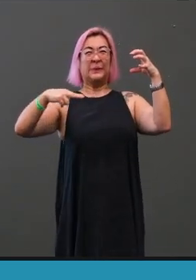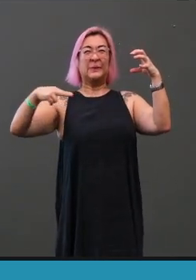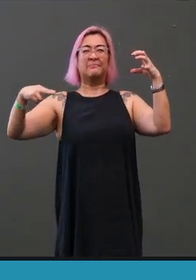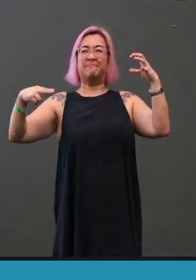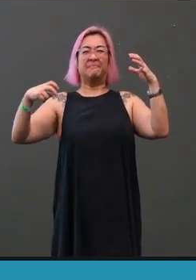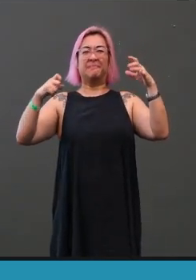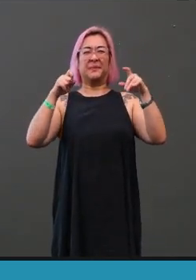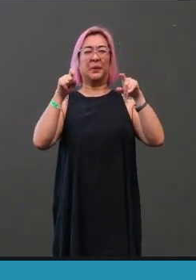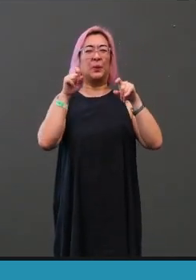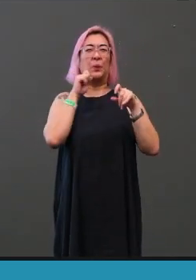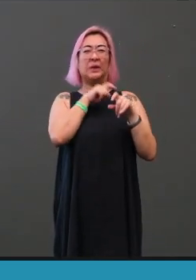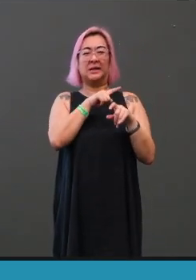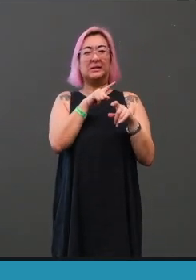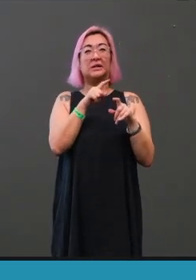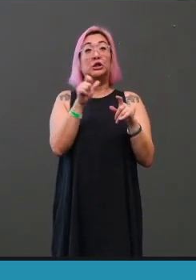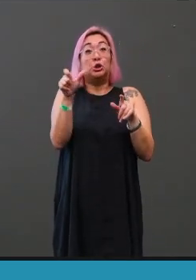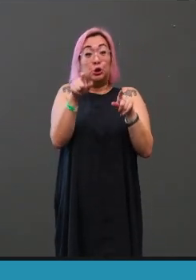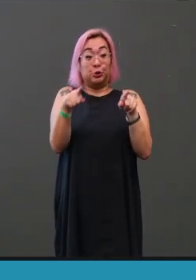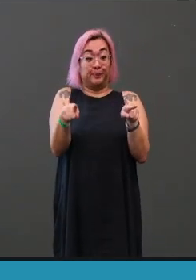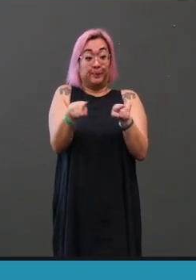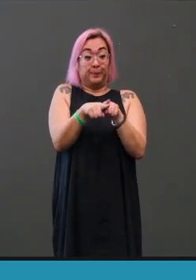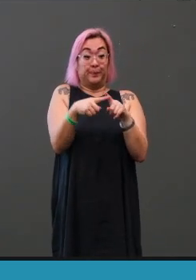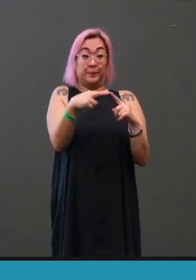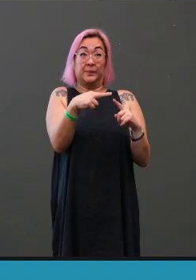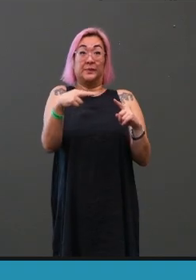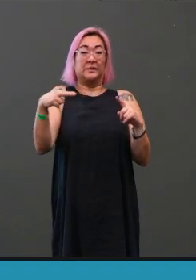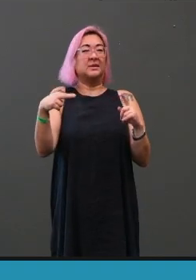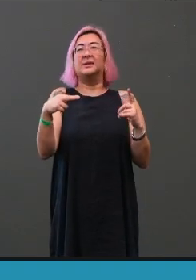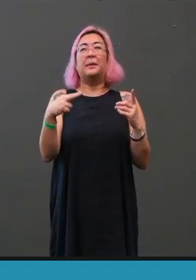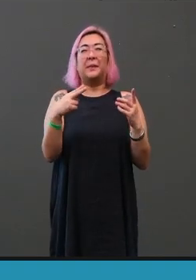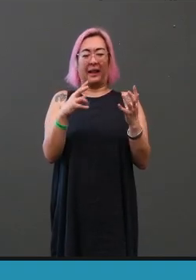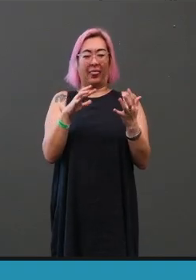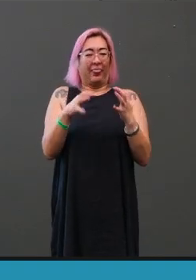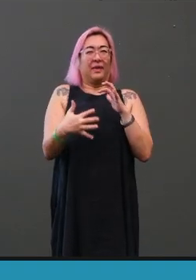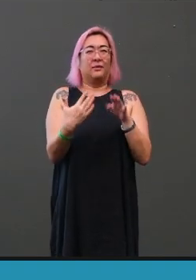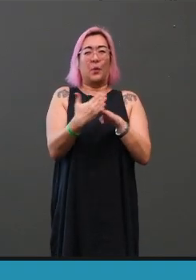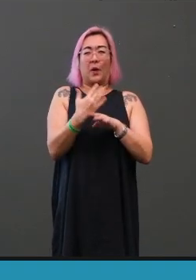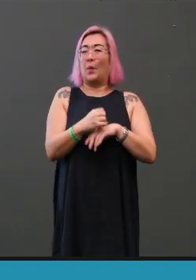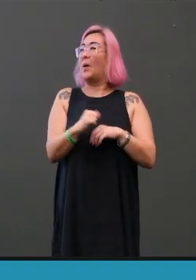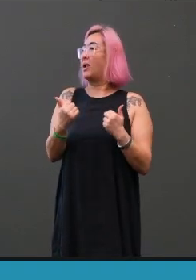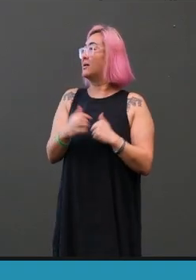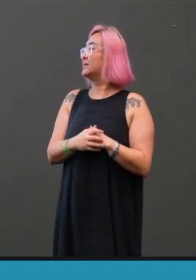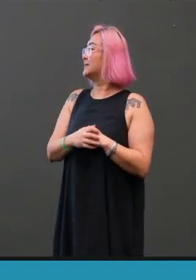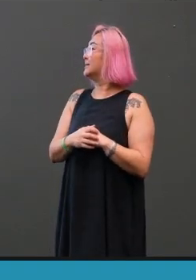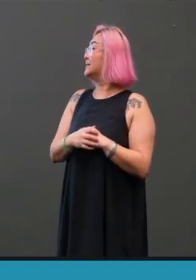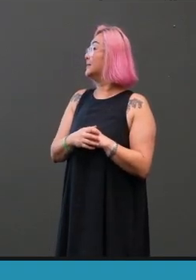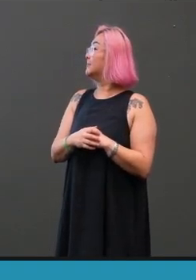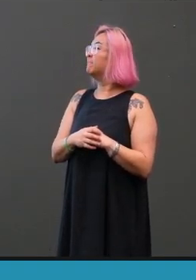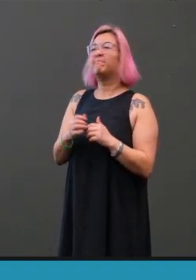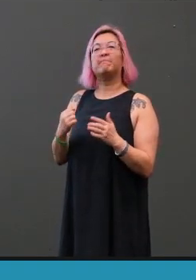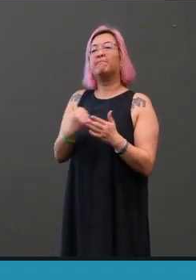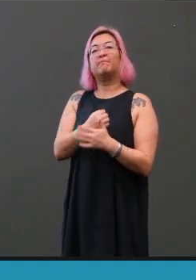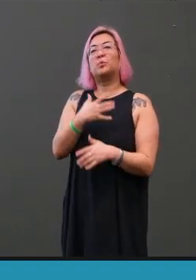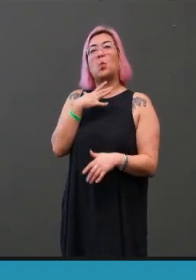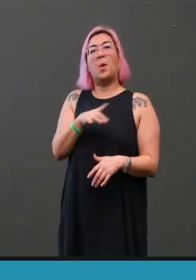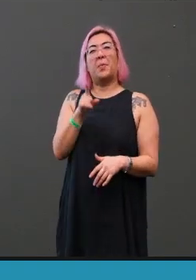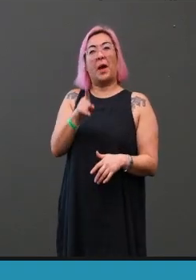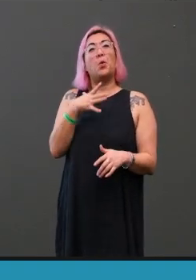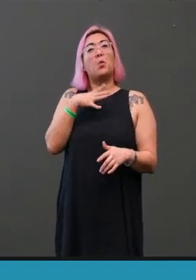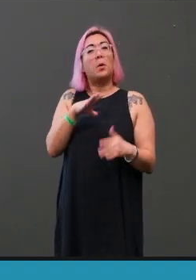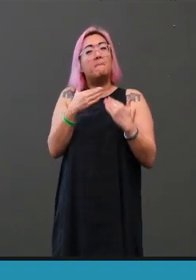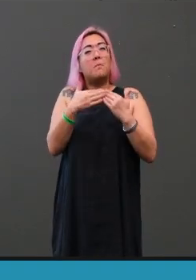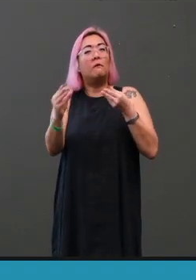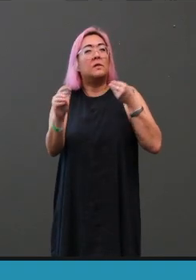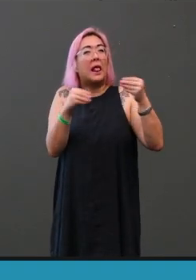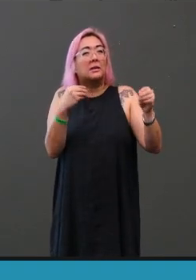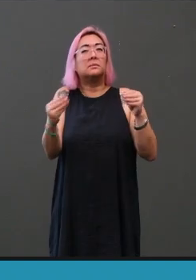we're just using the southward facing sprite. So for this just didn't work for us, because we want to be very flexible in where we place our lights in the